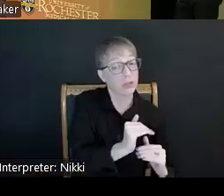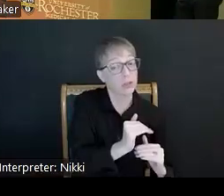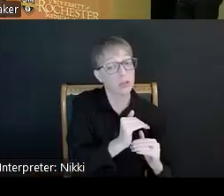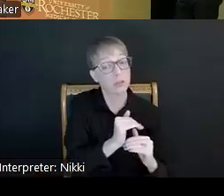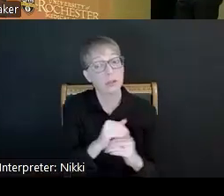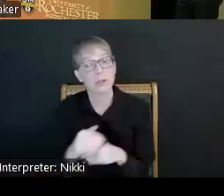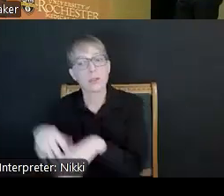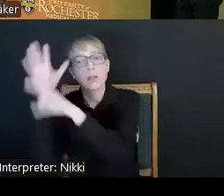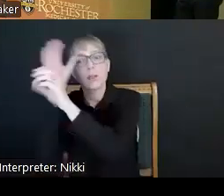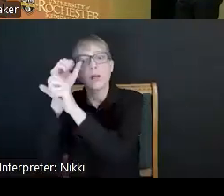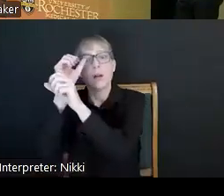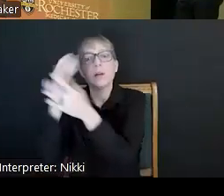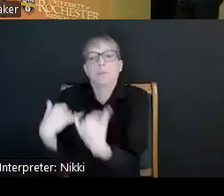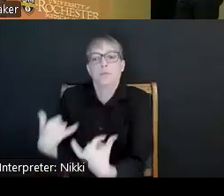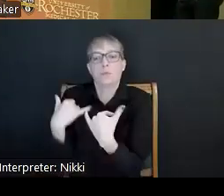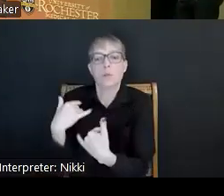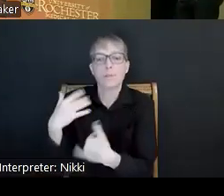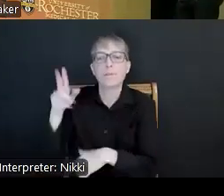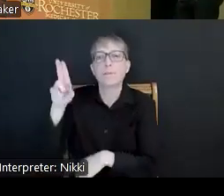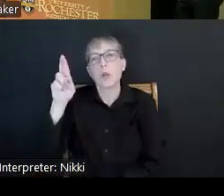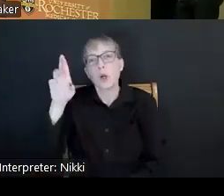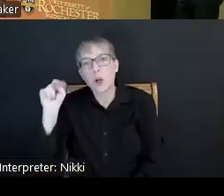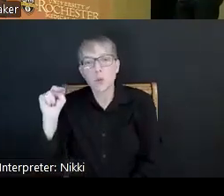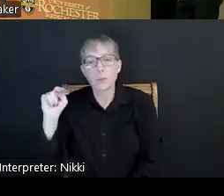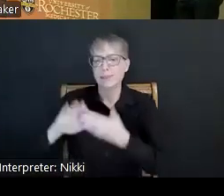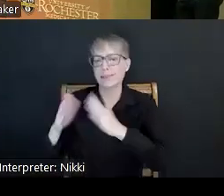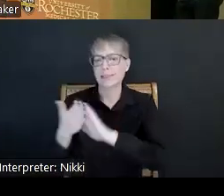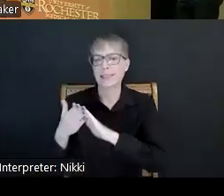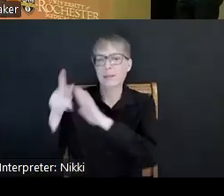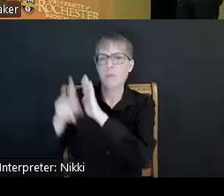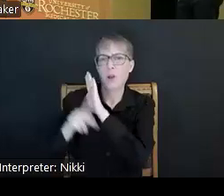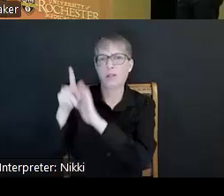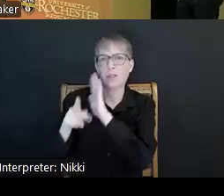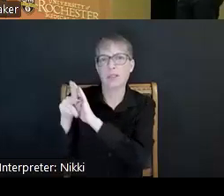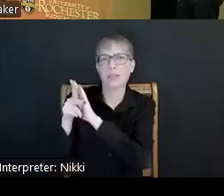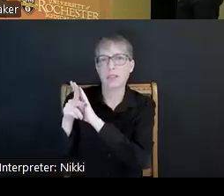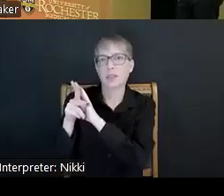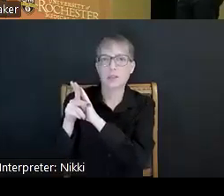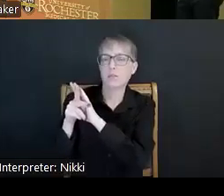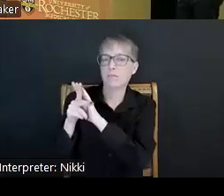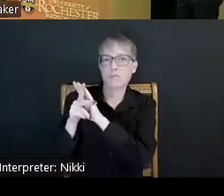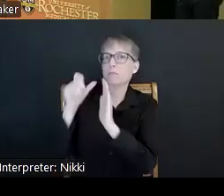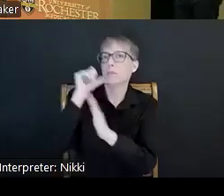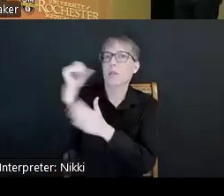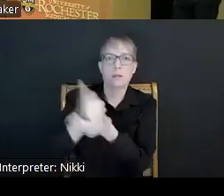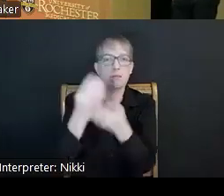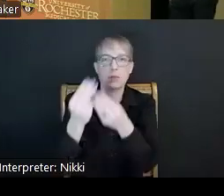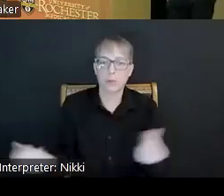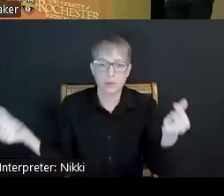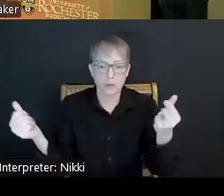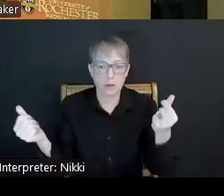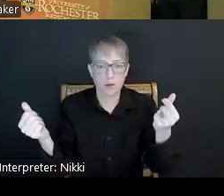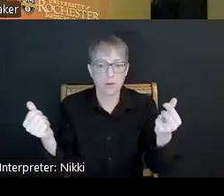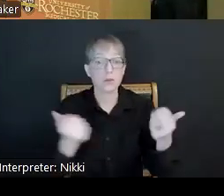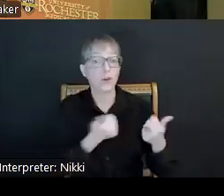policies seem calculated to maintain and exacerbate the situation, not to relieve it. Efforts and promises by the white community